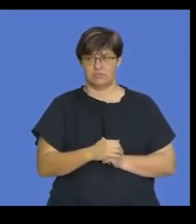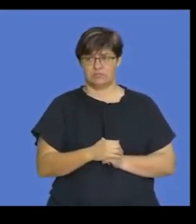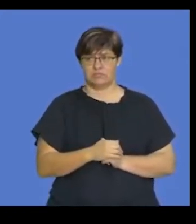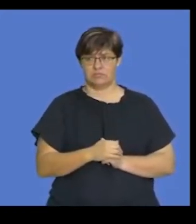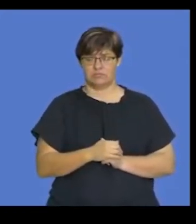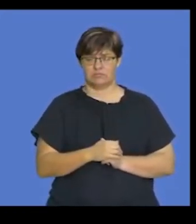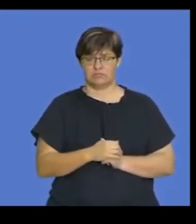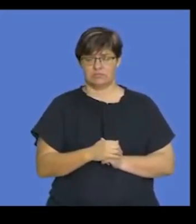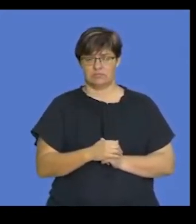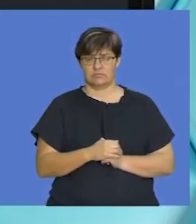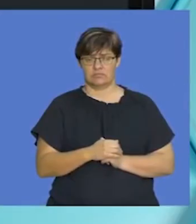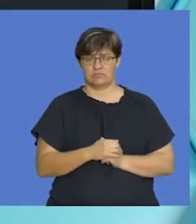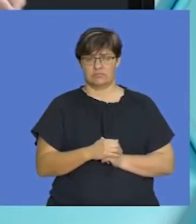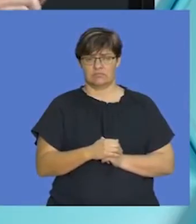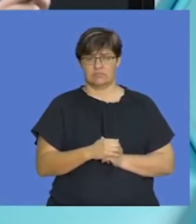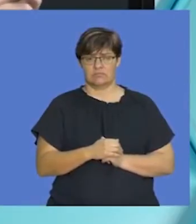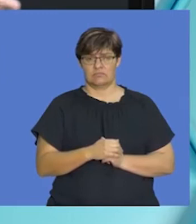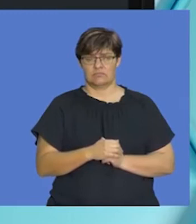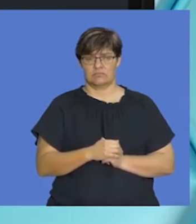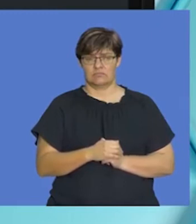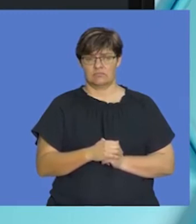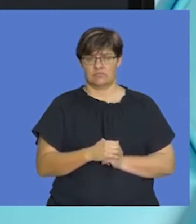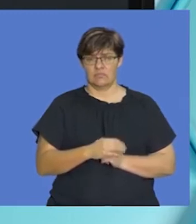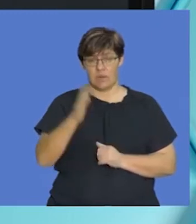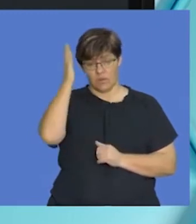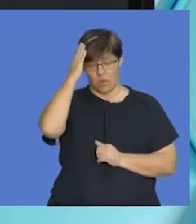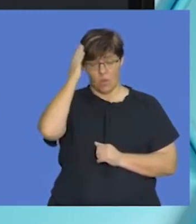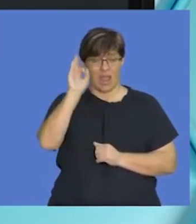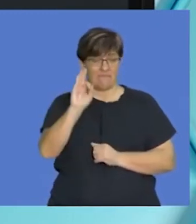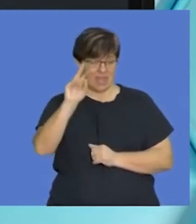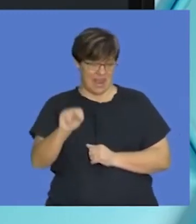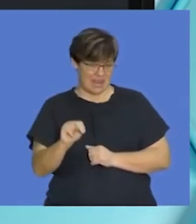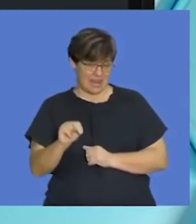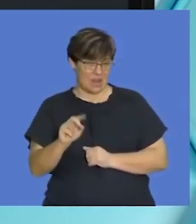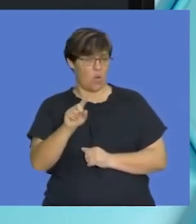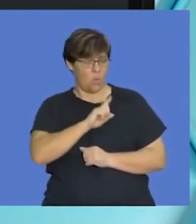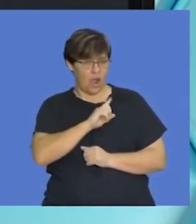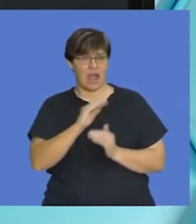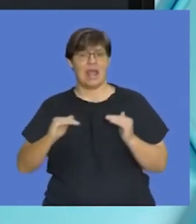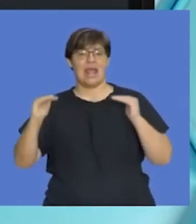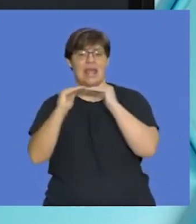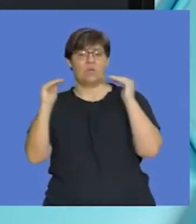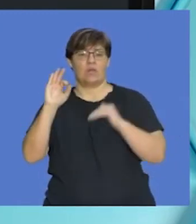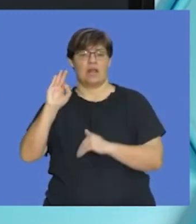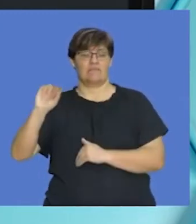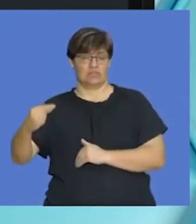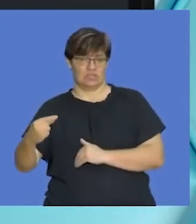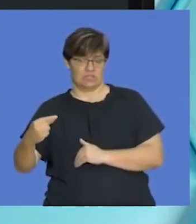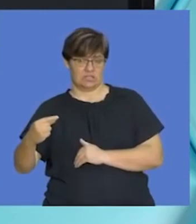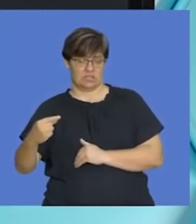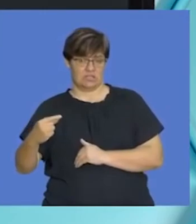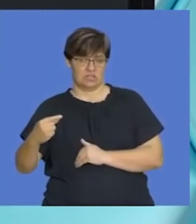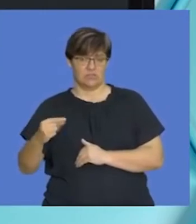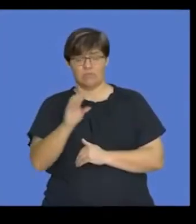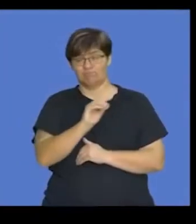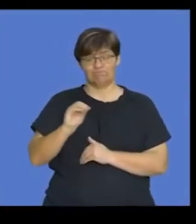Okay? I know Fn because it's going to be equal to Fg. So I'm actually going to put that in straight